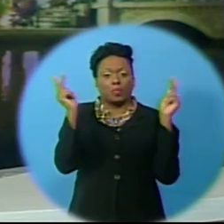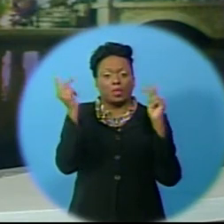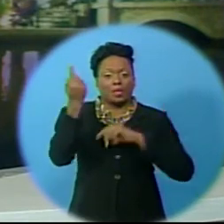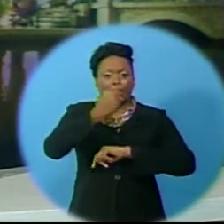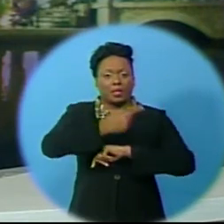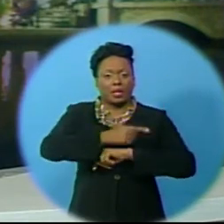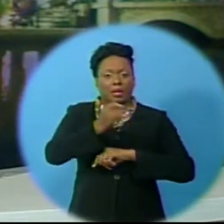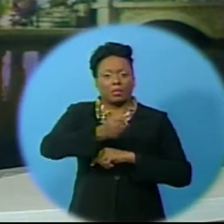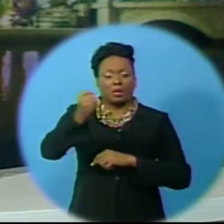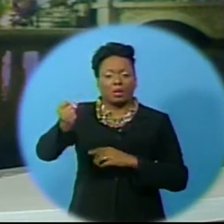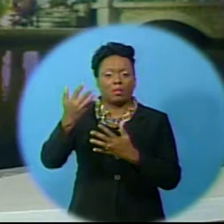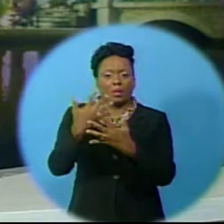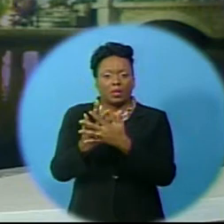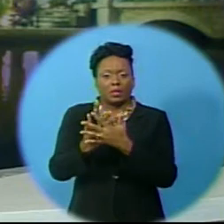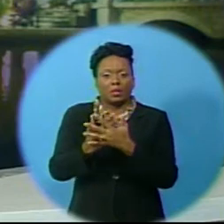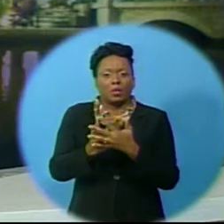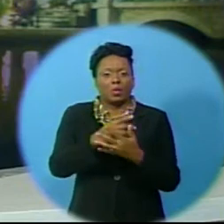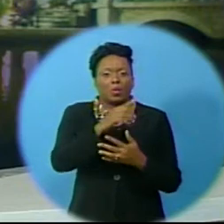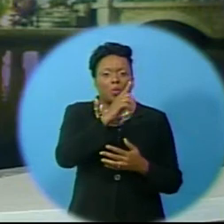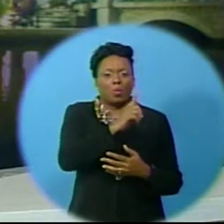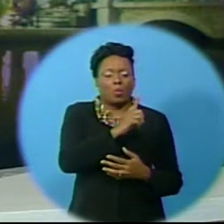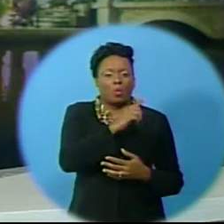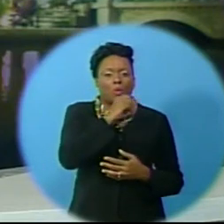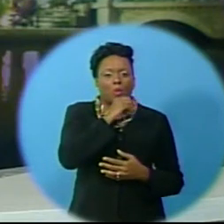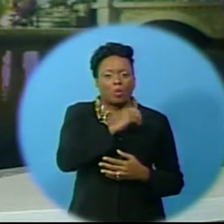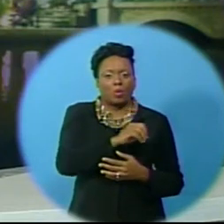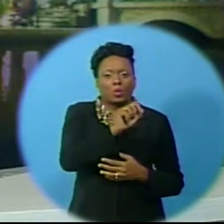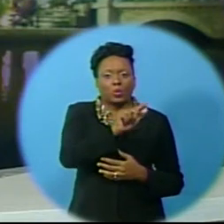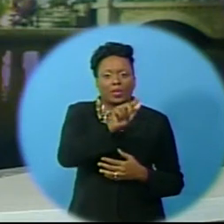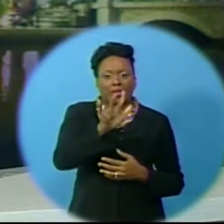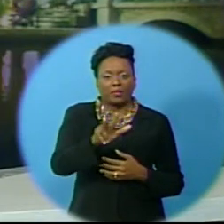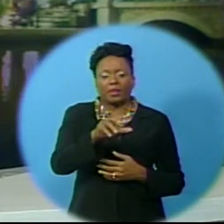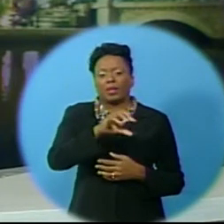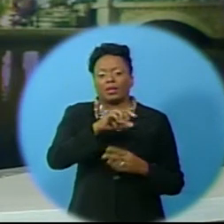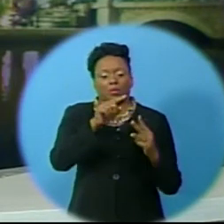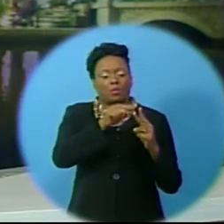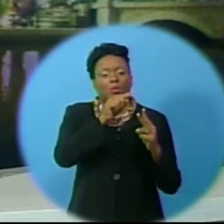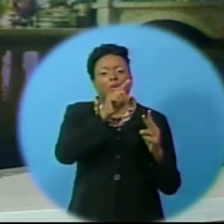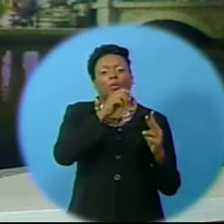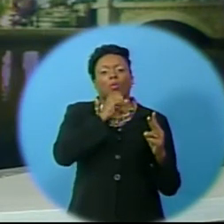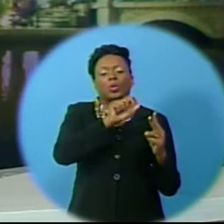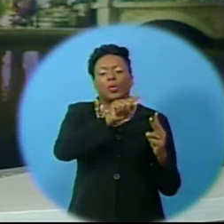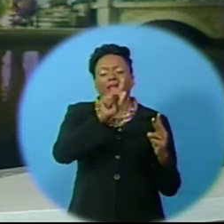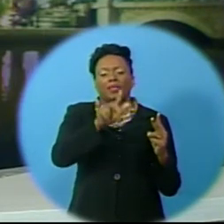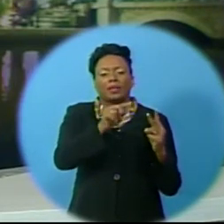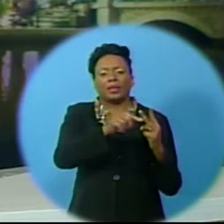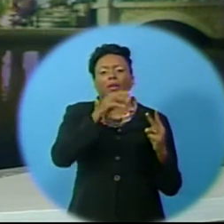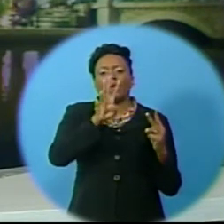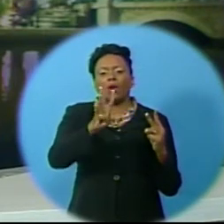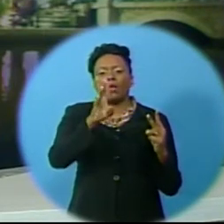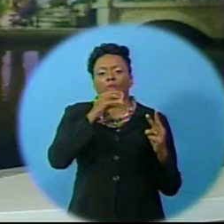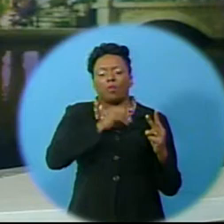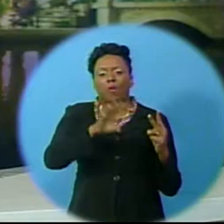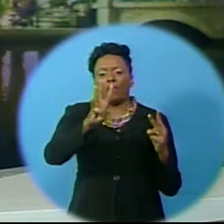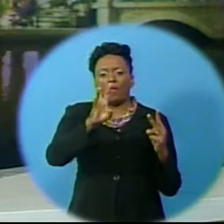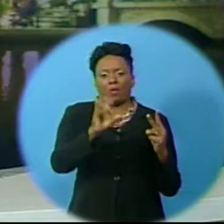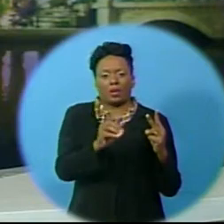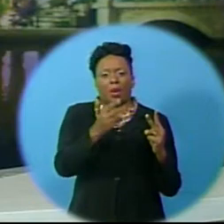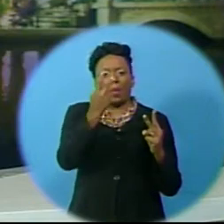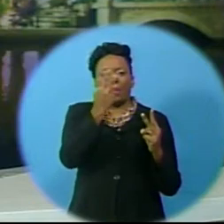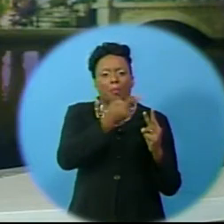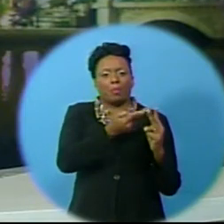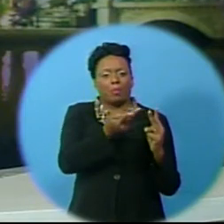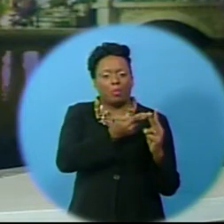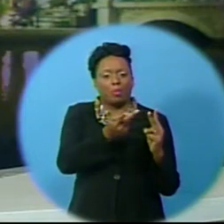33-year-old Ryan Andre Smith and 40-year-old Jose MacDonald Bell, both of Story Gap, Codrington Hill, St. Michael, are jointly charged